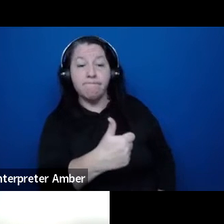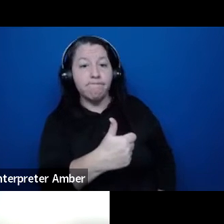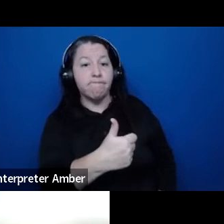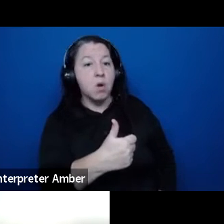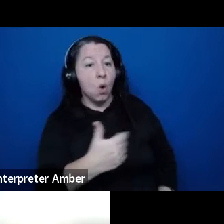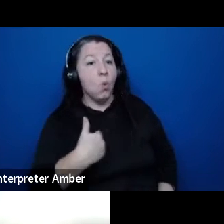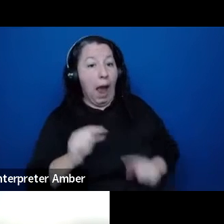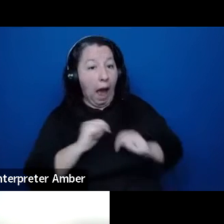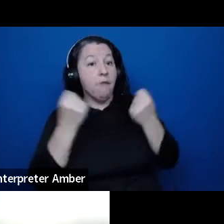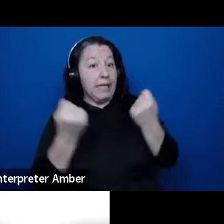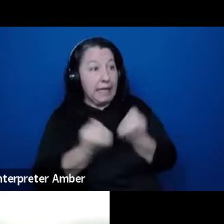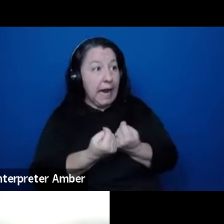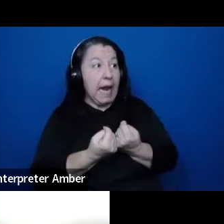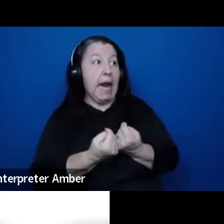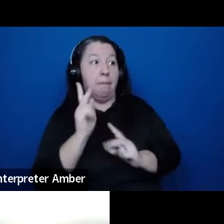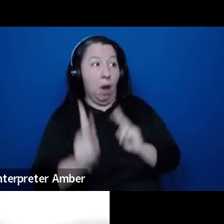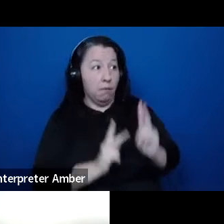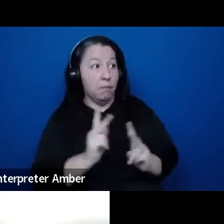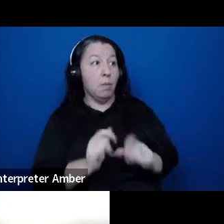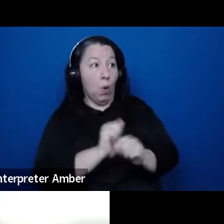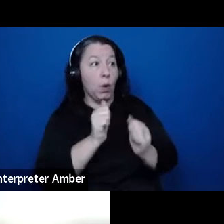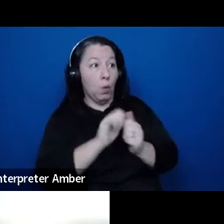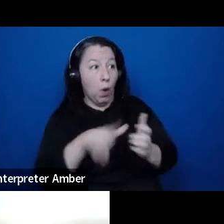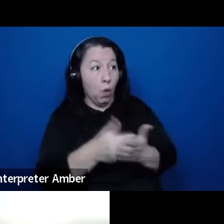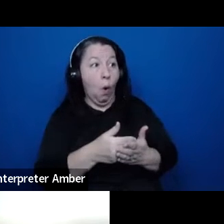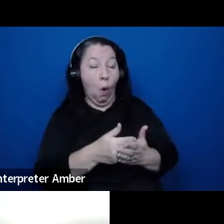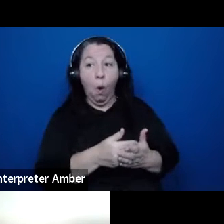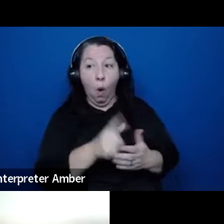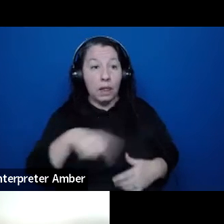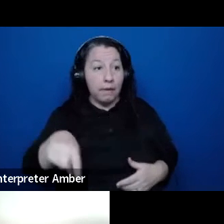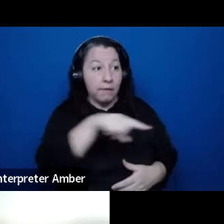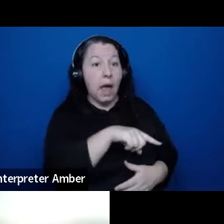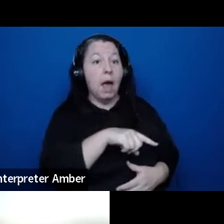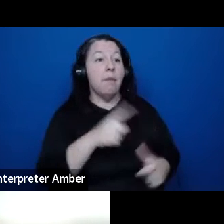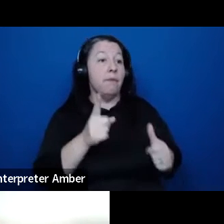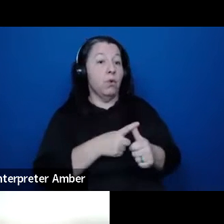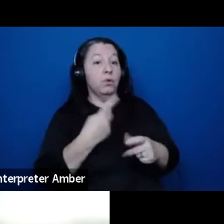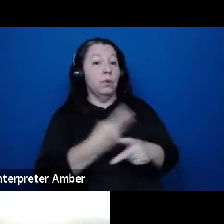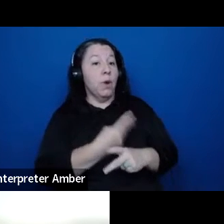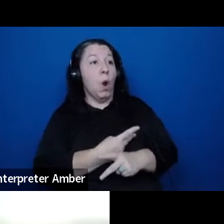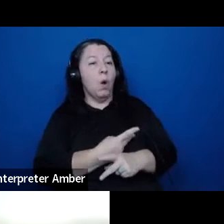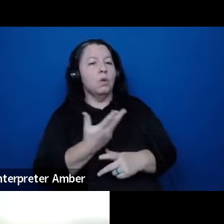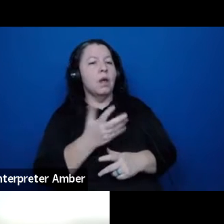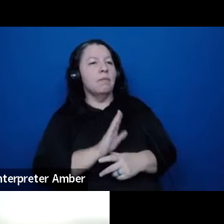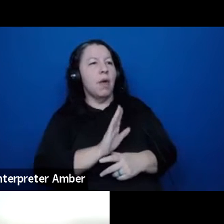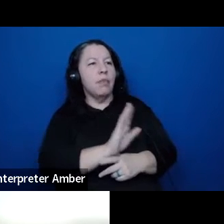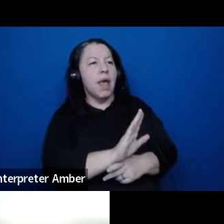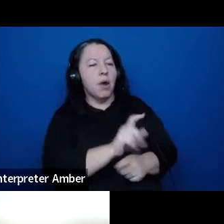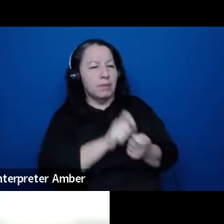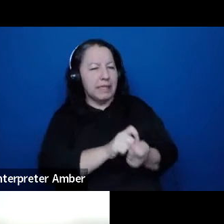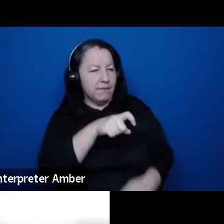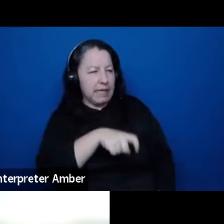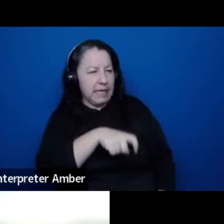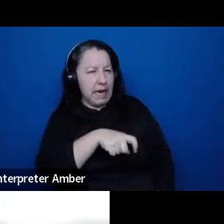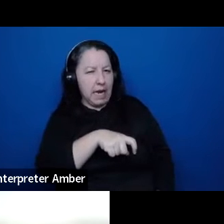are working with all of these individuals, first to determine what are the needs of the specific individual and where can they